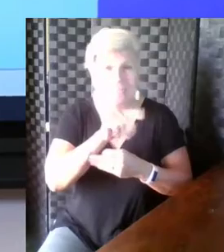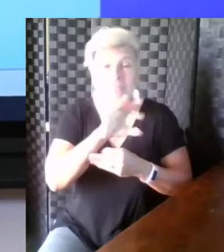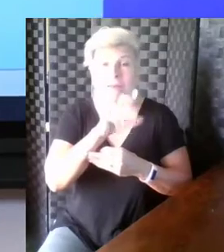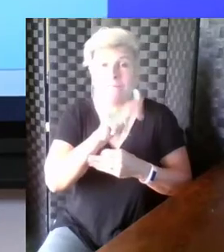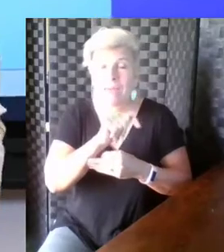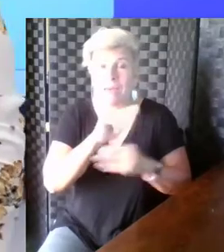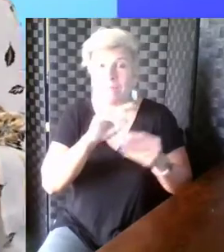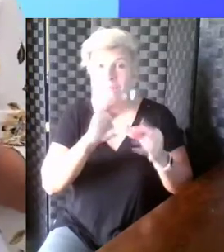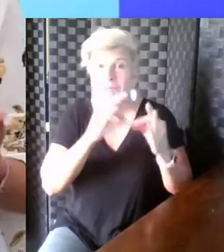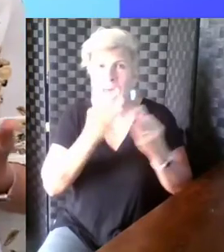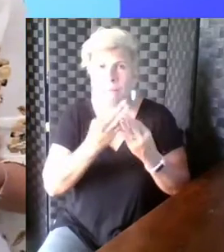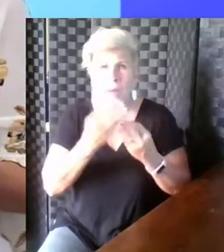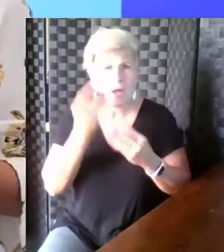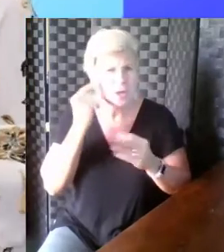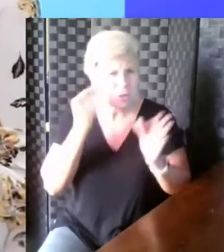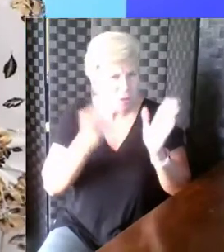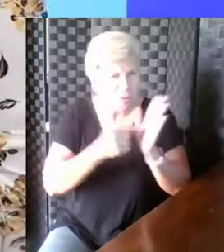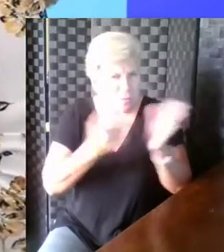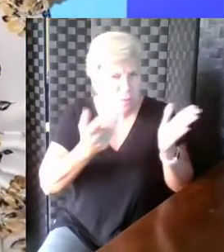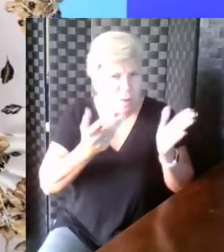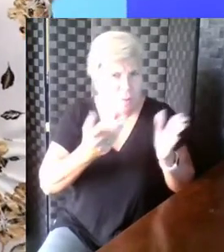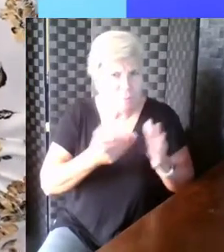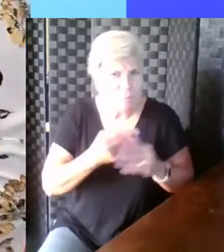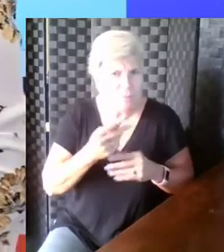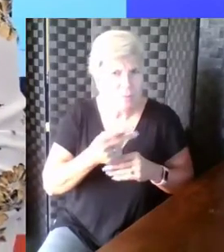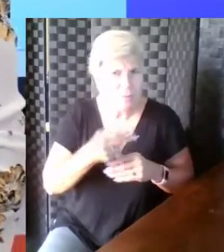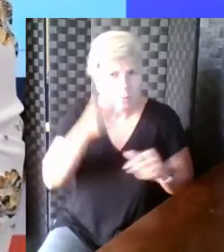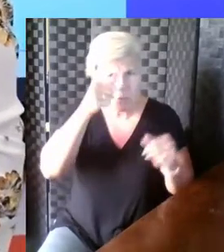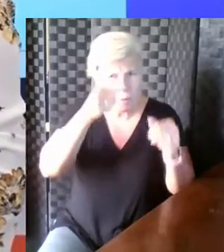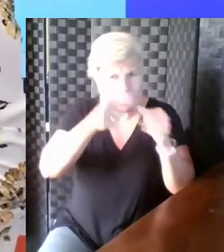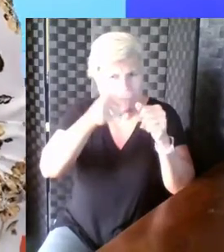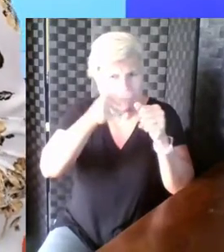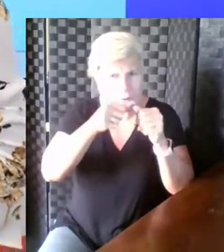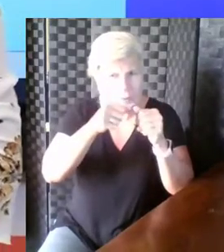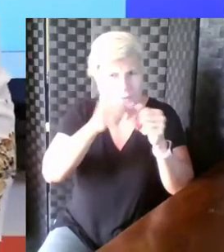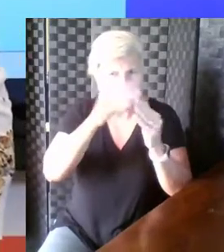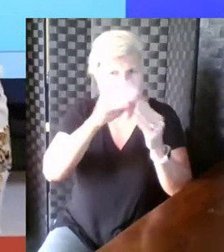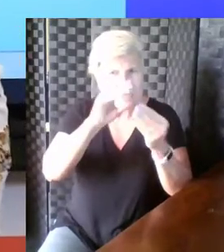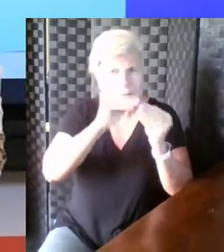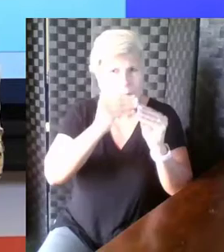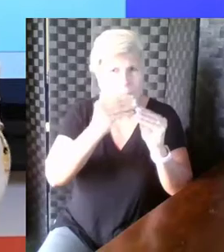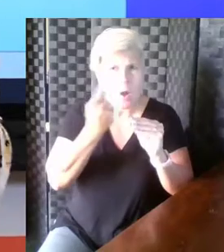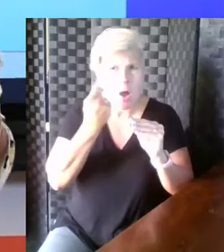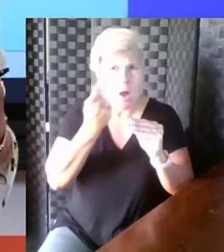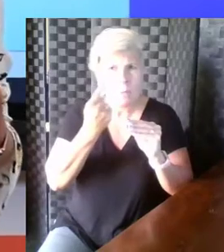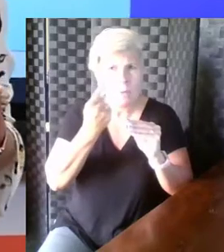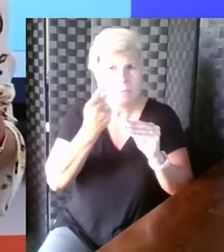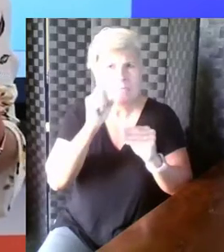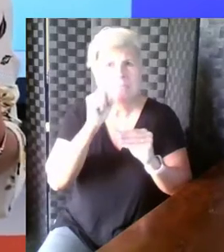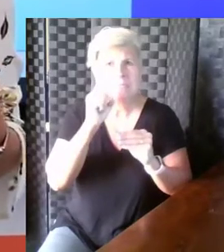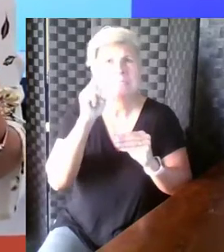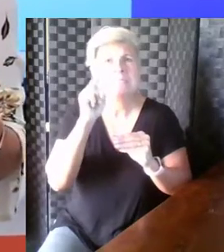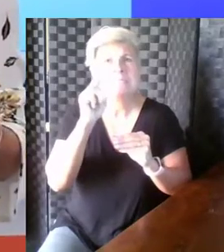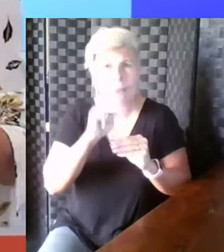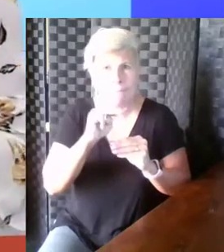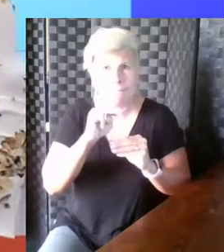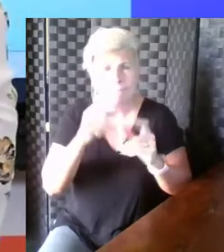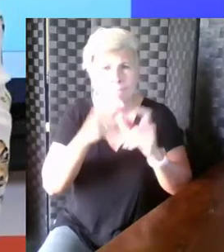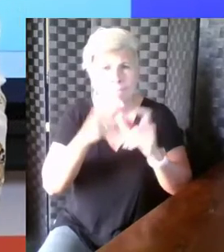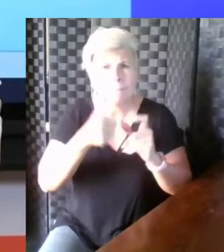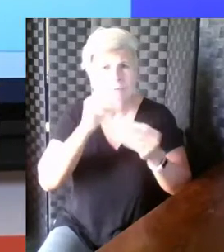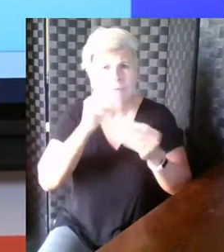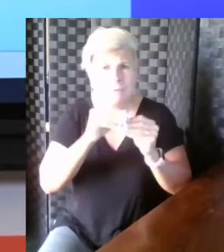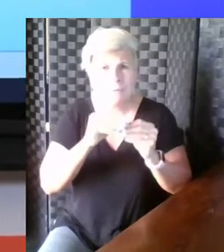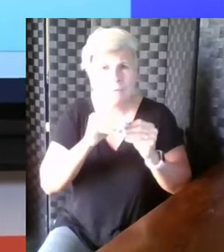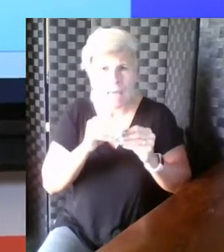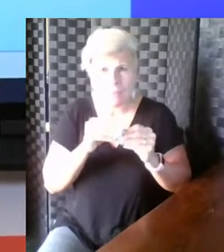family. There's a couple of things I want you to notice about this. I want you to remember this number on top here is always going to be our sum. That's going to be our biggest number. And